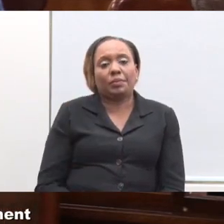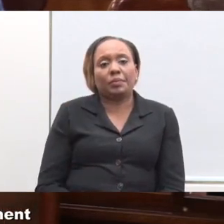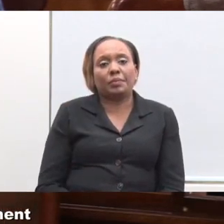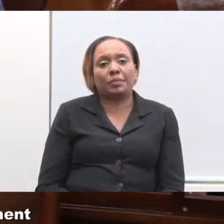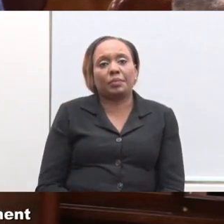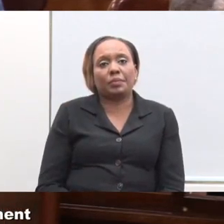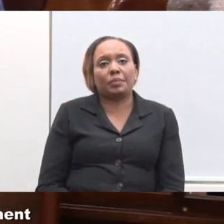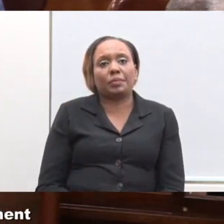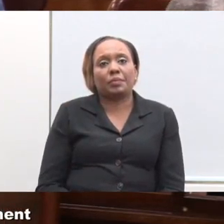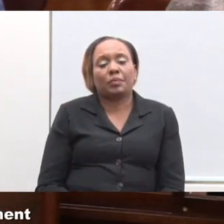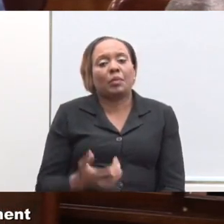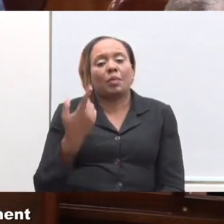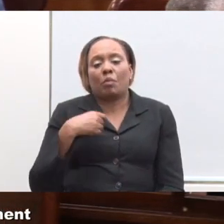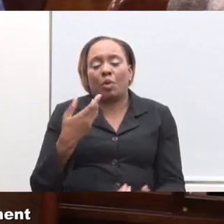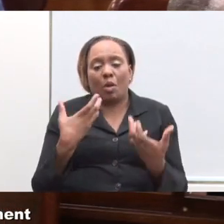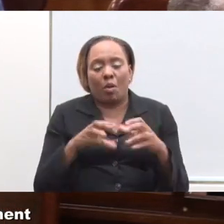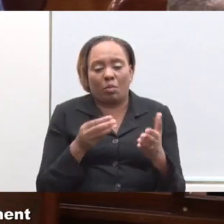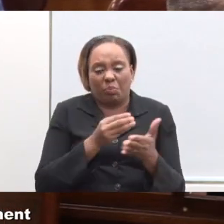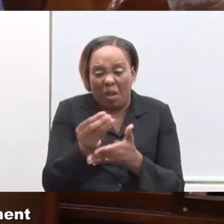expenditure.